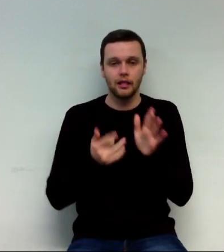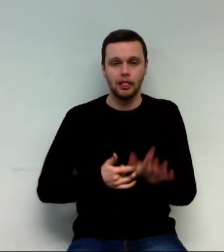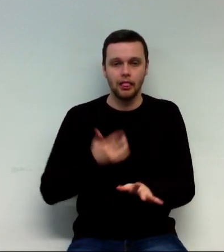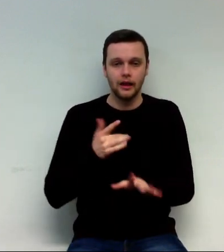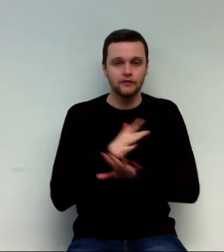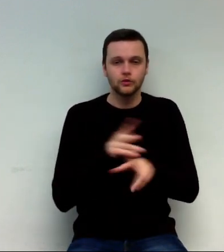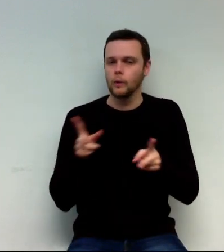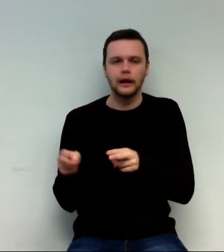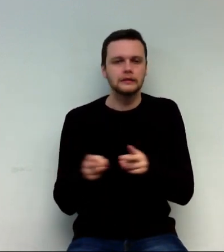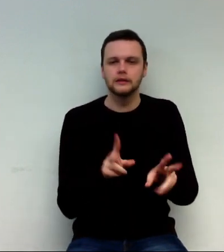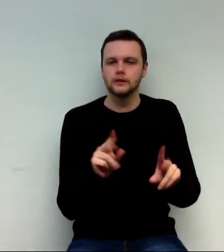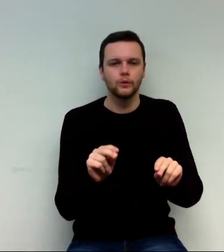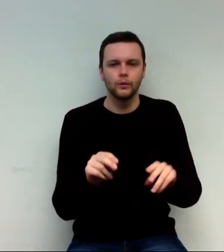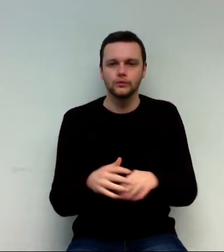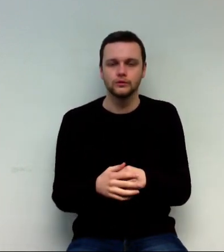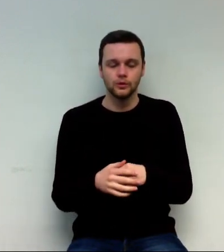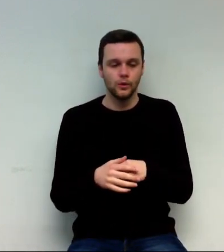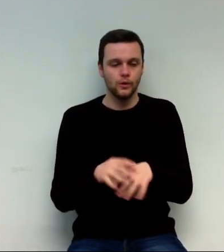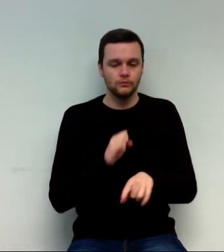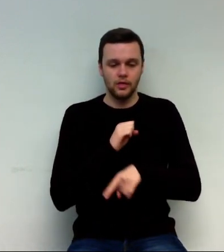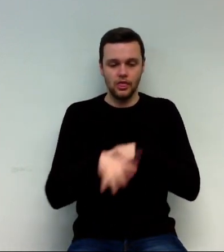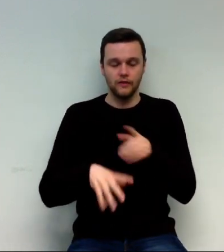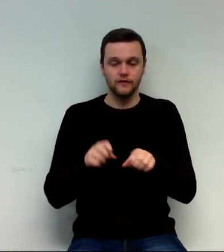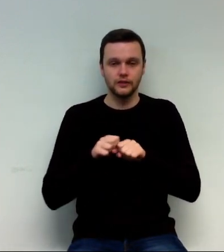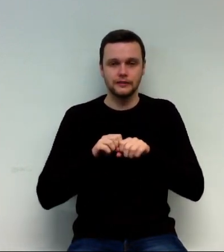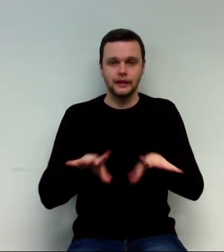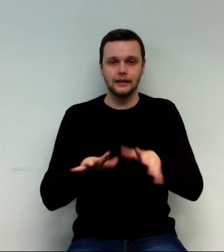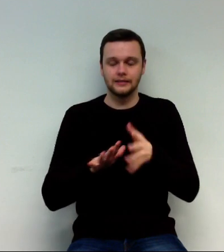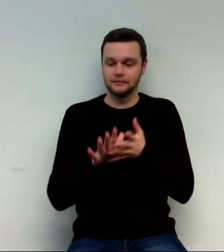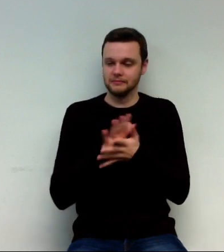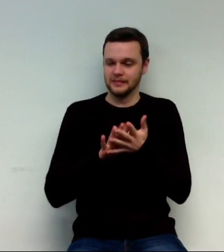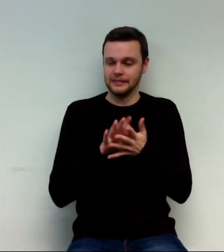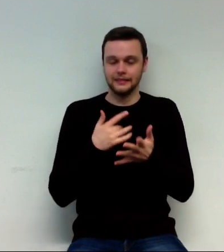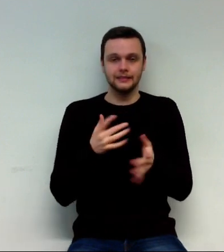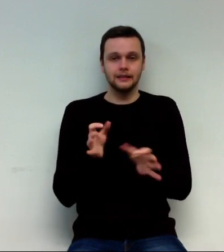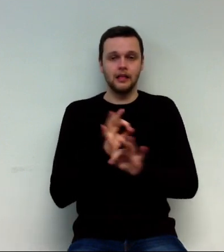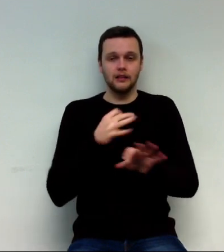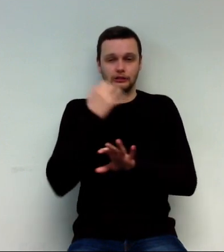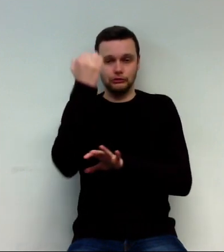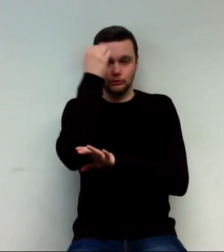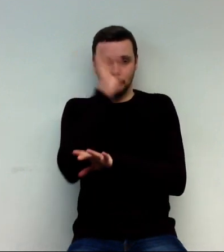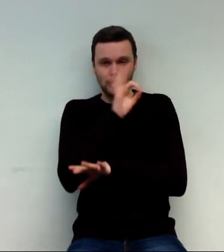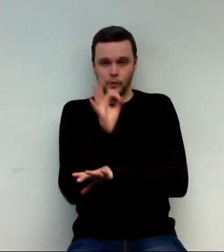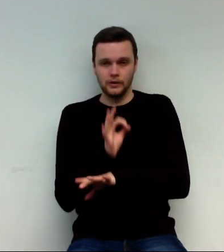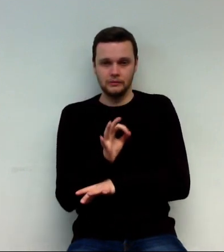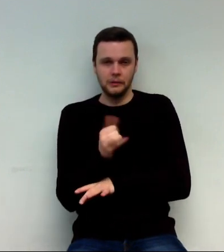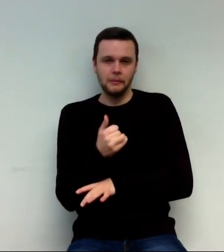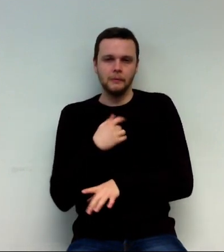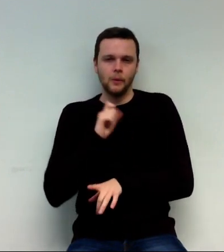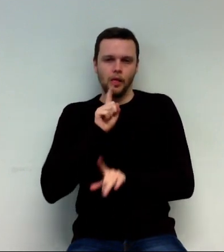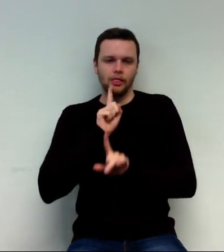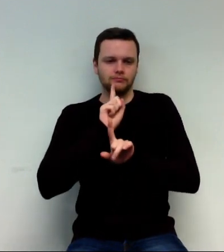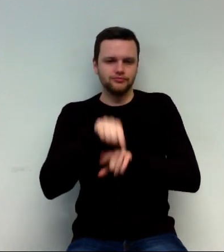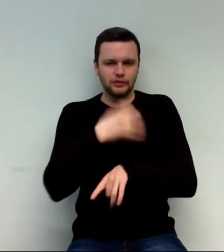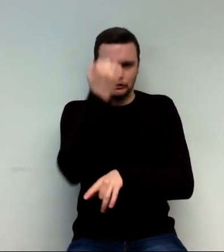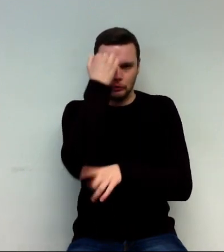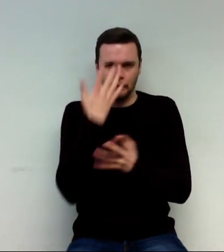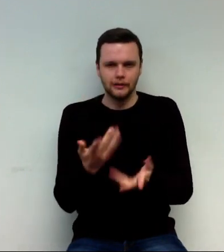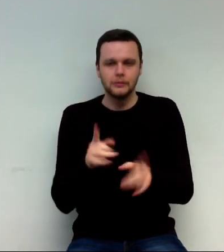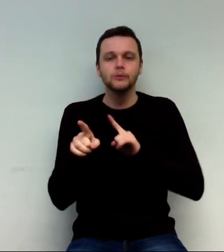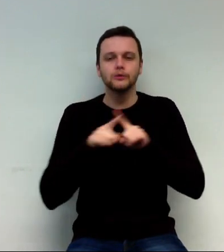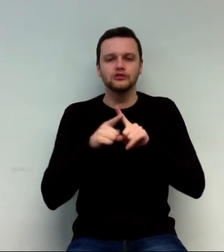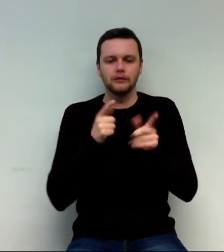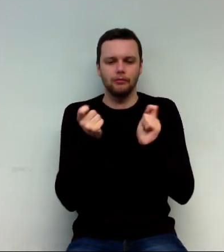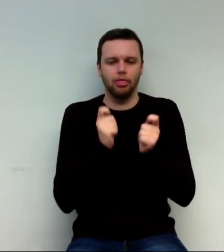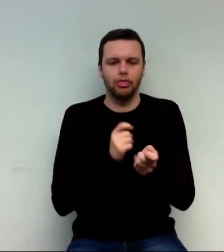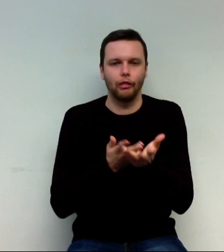as we go. So we often say with FringeCast, there's no such thing as a stupid question, but there are often times where we give stupid answers, but we will try and correct ourselves. They're